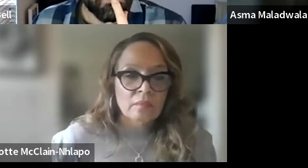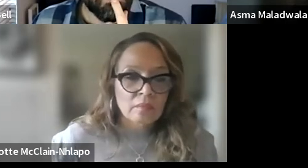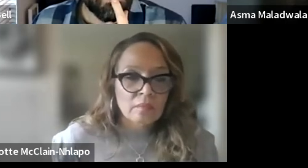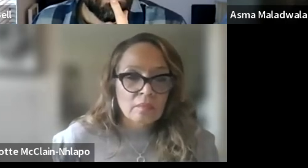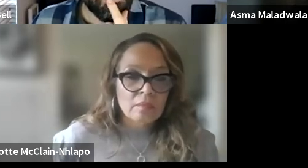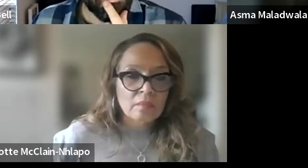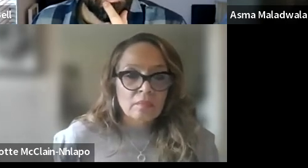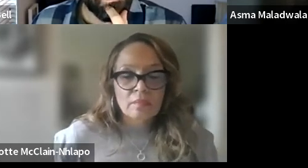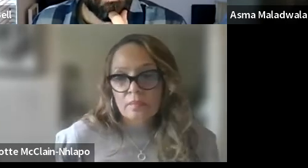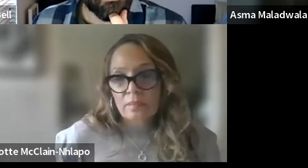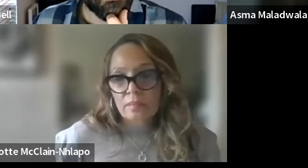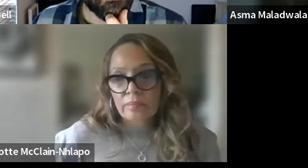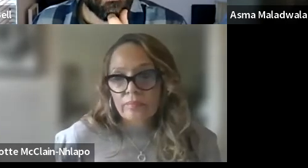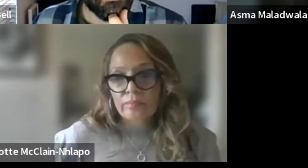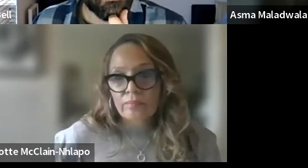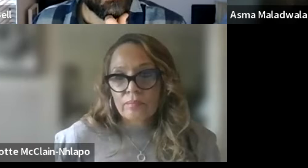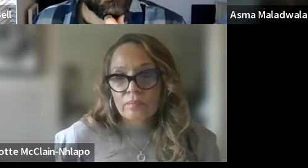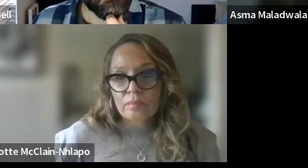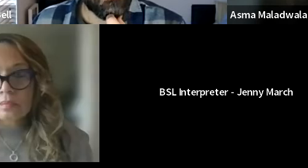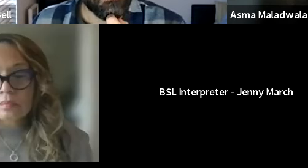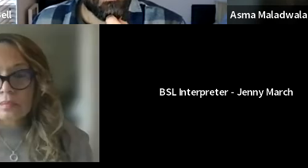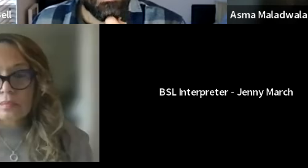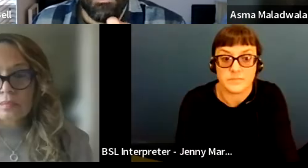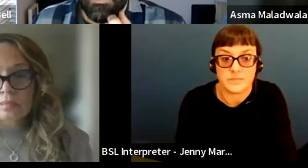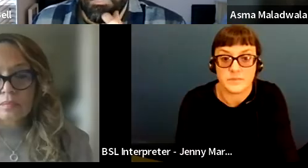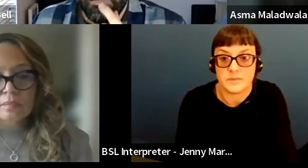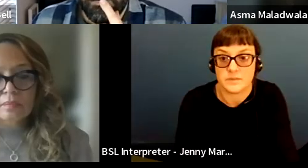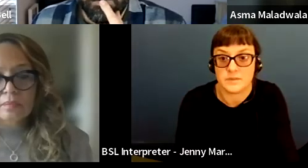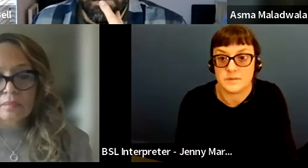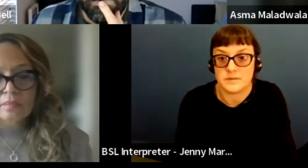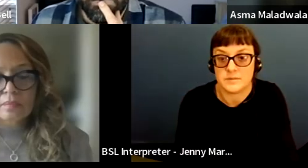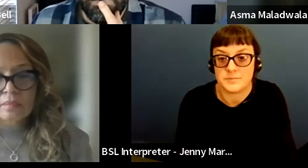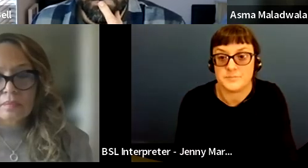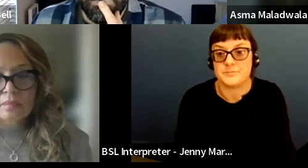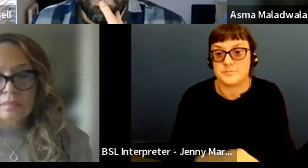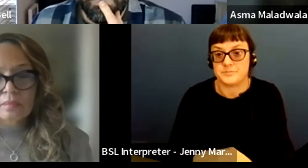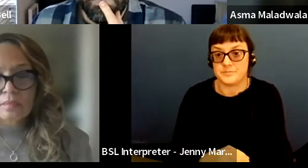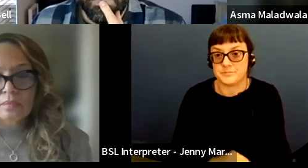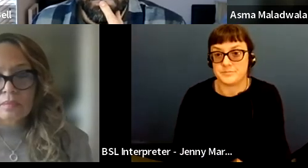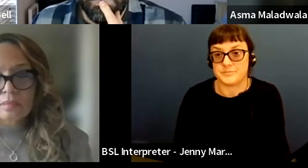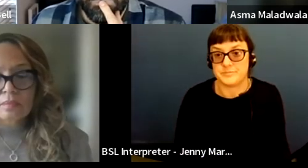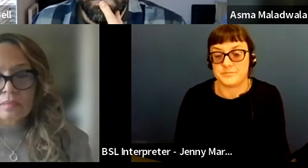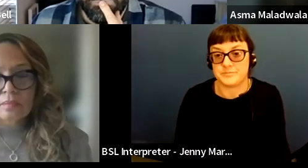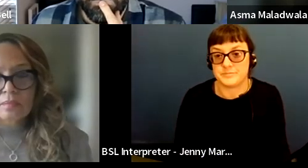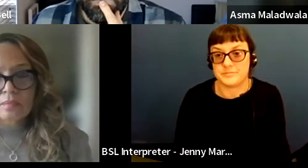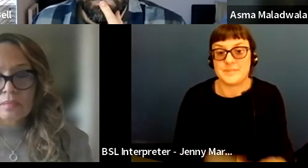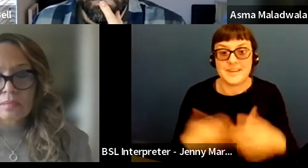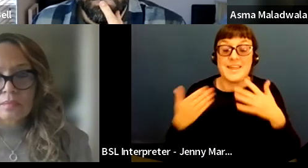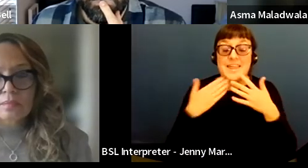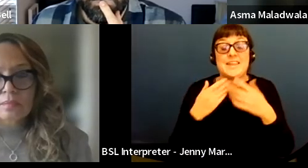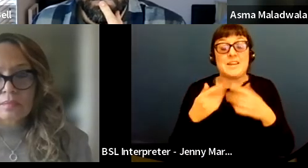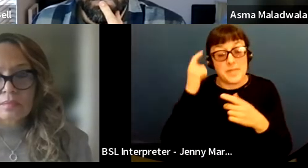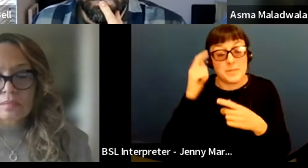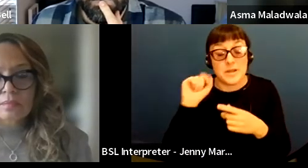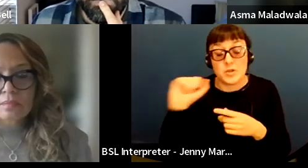Be quiet now. No, it was great. It was great. Thank you so much for your contribution. And actually, I was thinking a little bit about your upcoming project, GDI